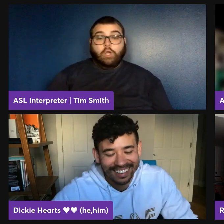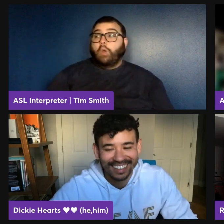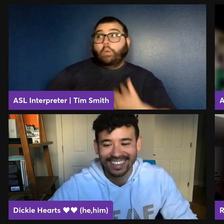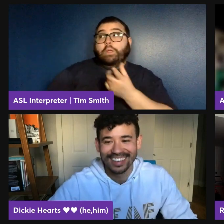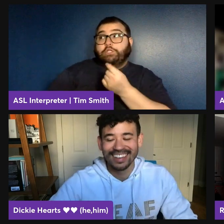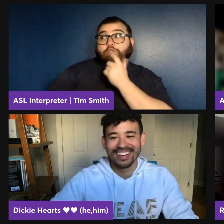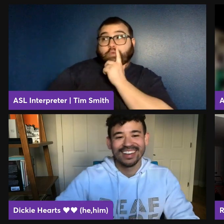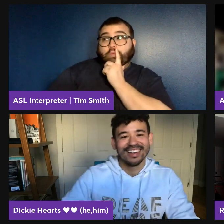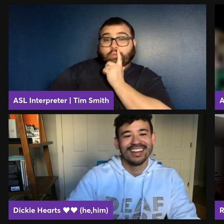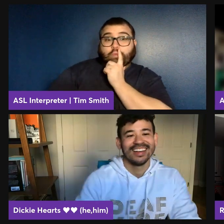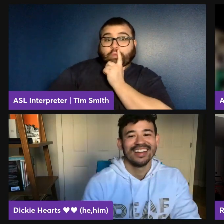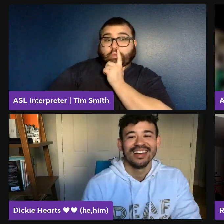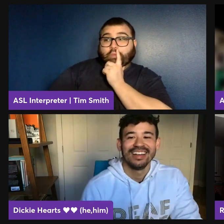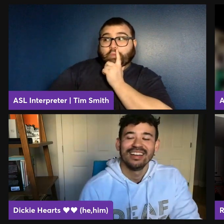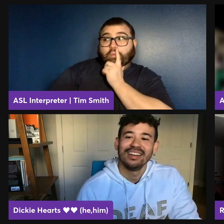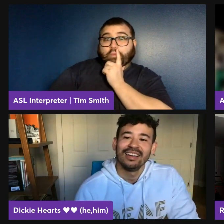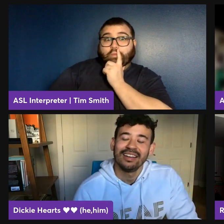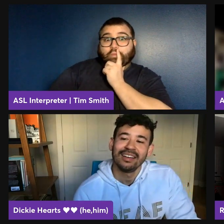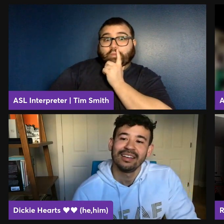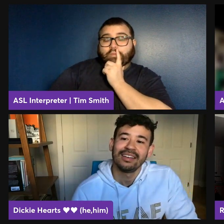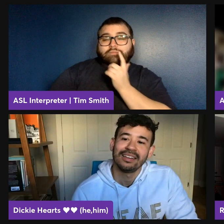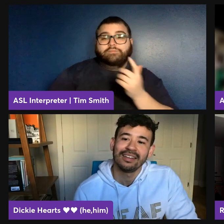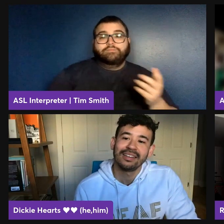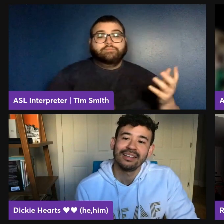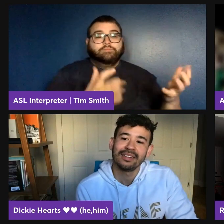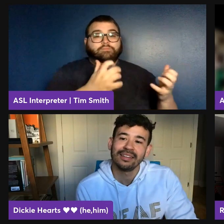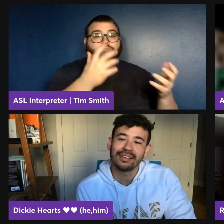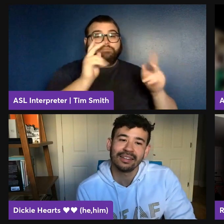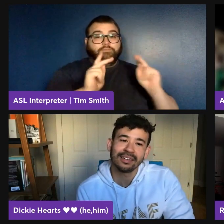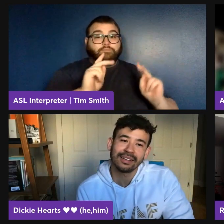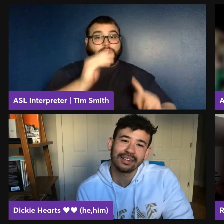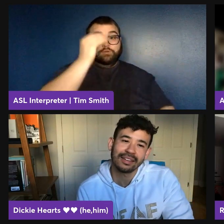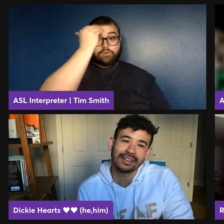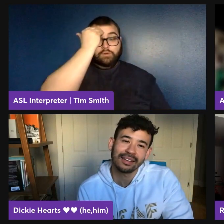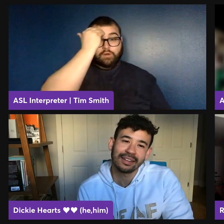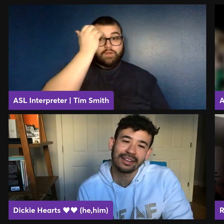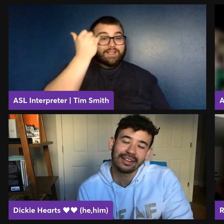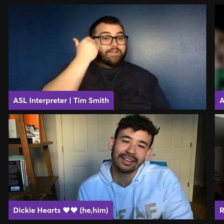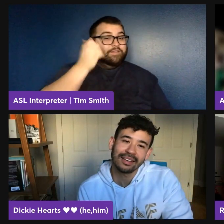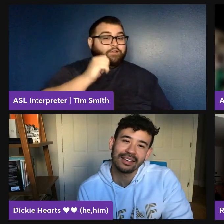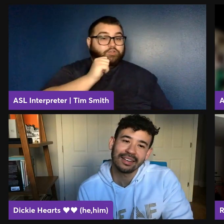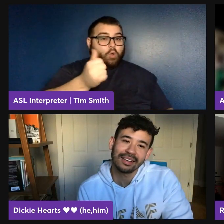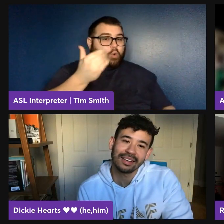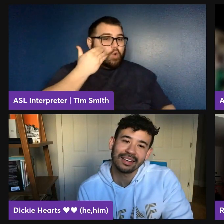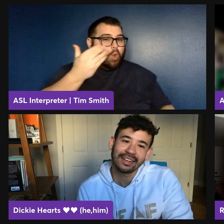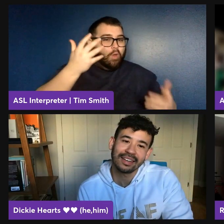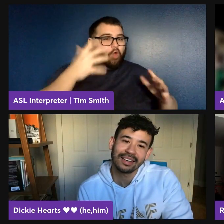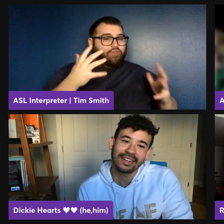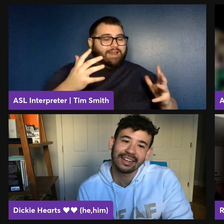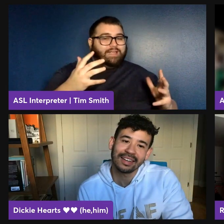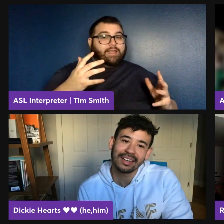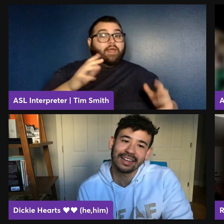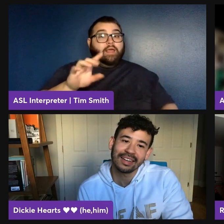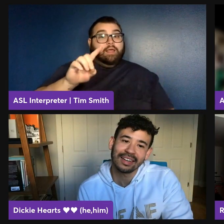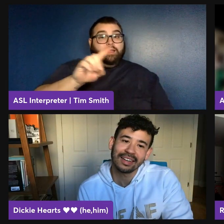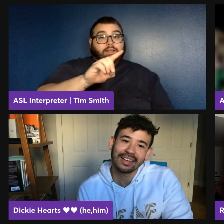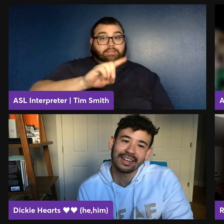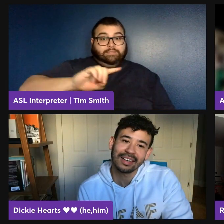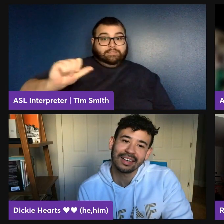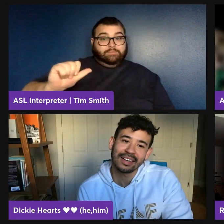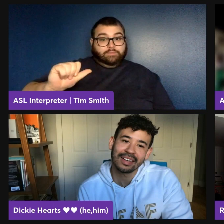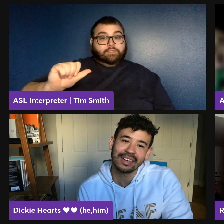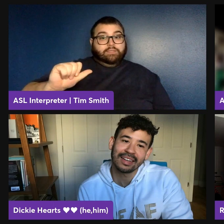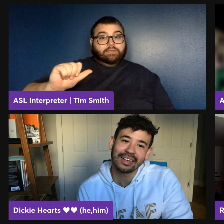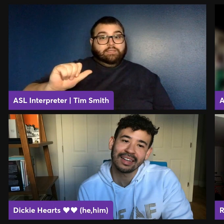I think I want people to know, if they don't already, that disability is